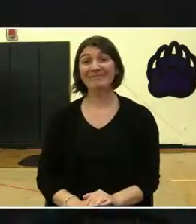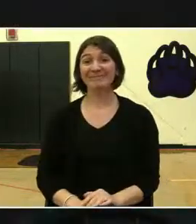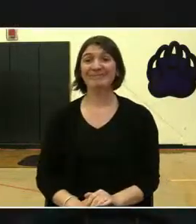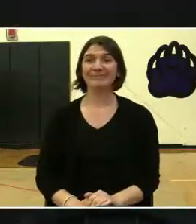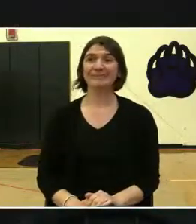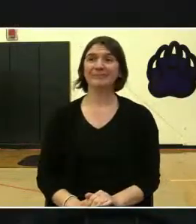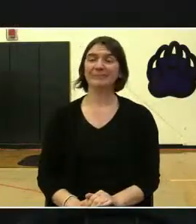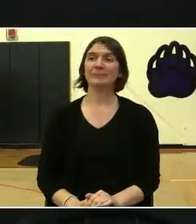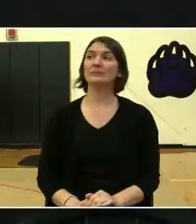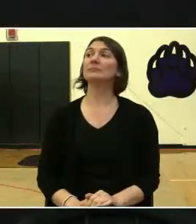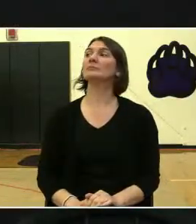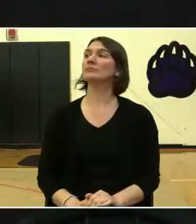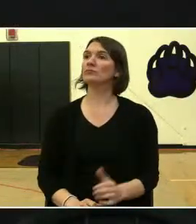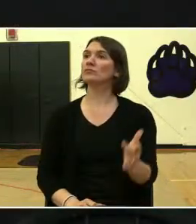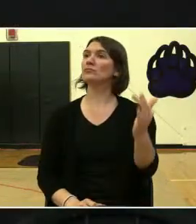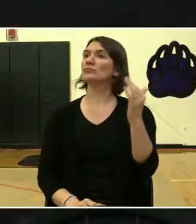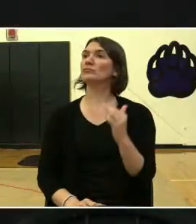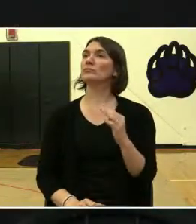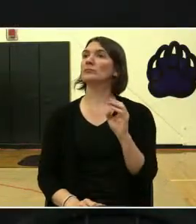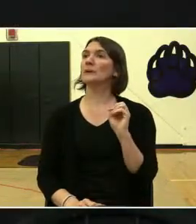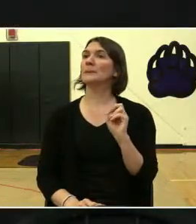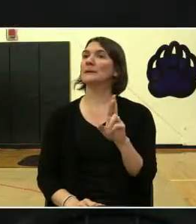spent M